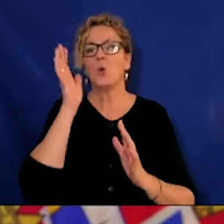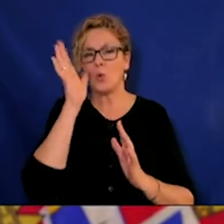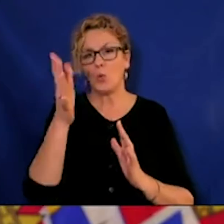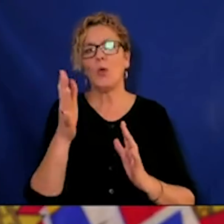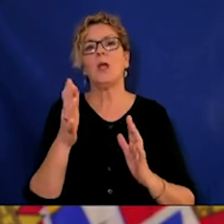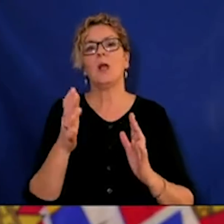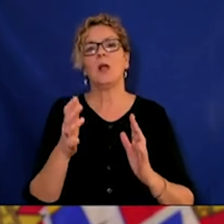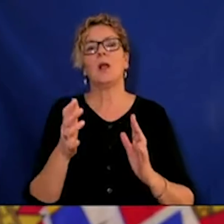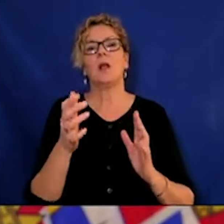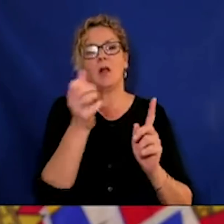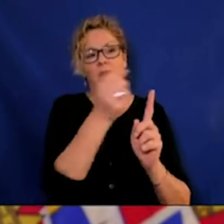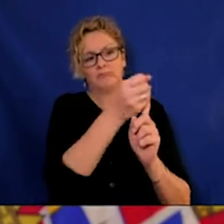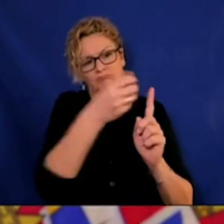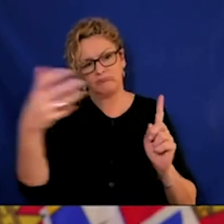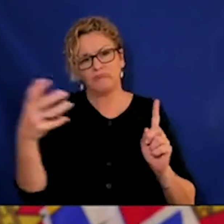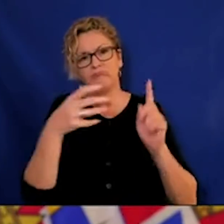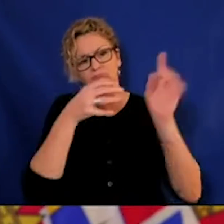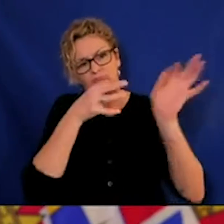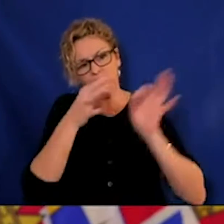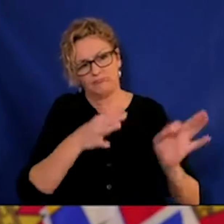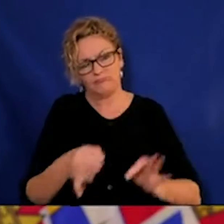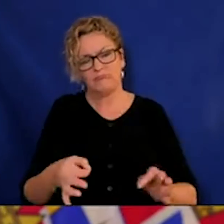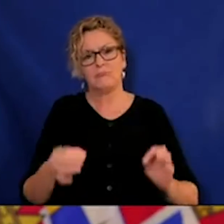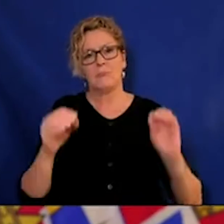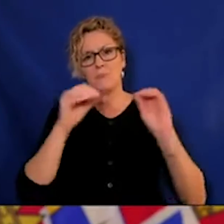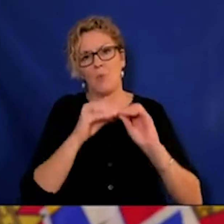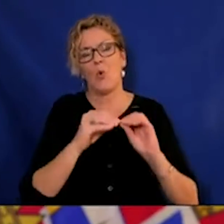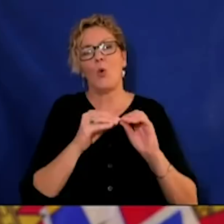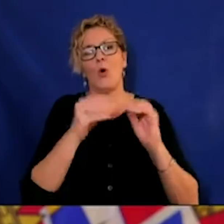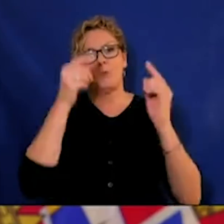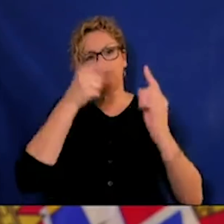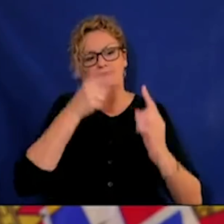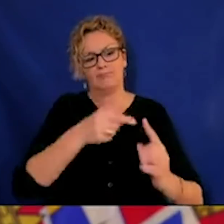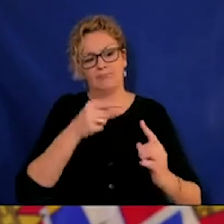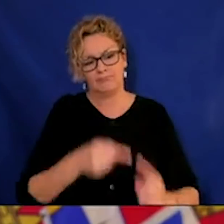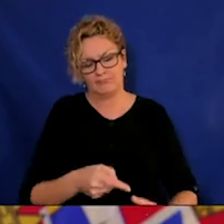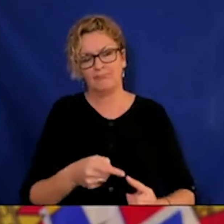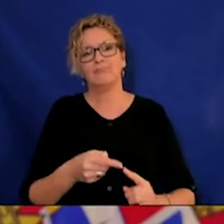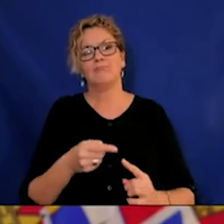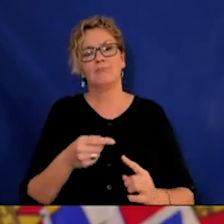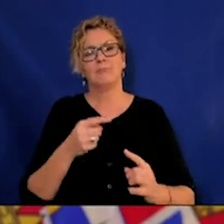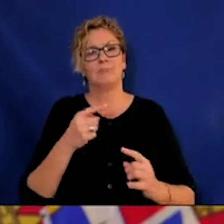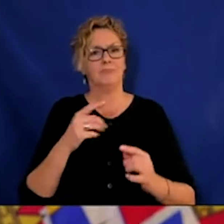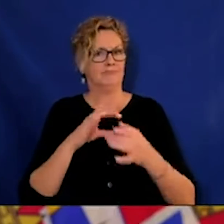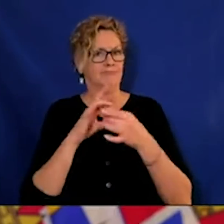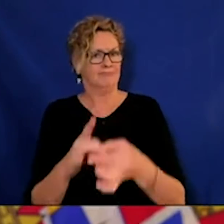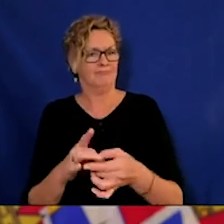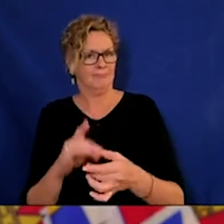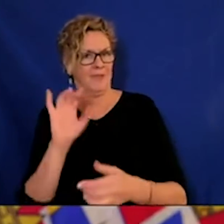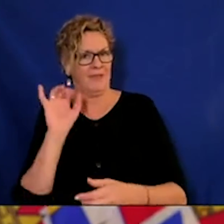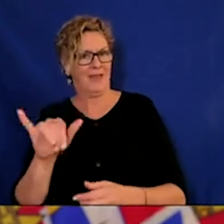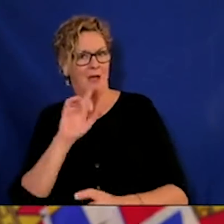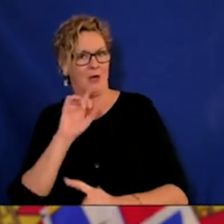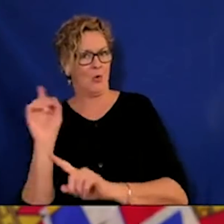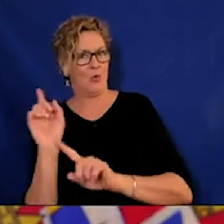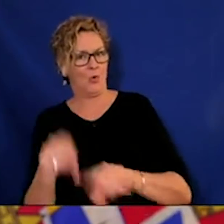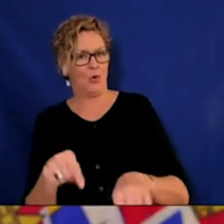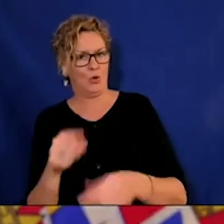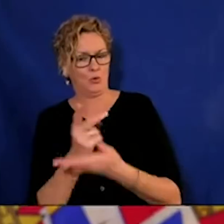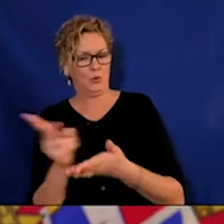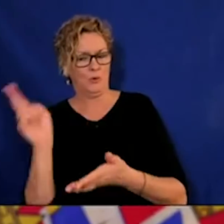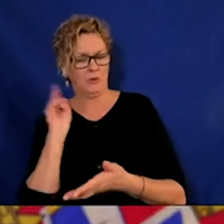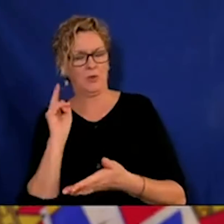detail, and some of the sport details will be there as well. We've spoken about the importance of, I've